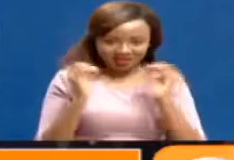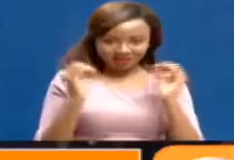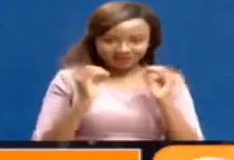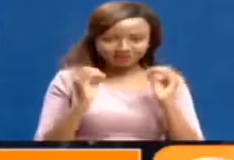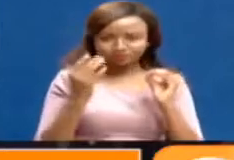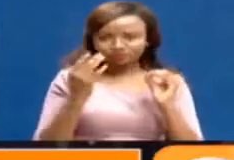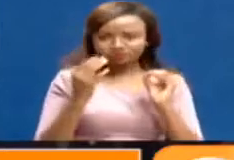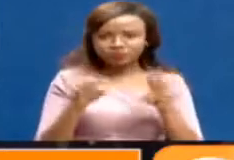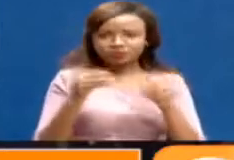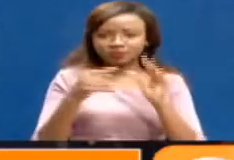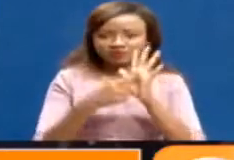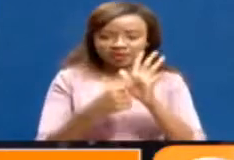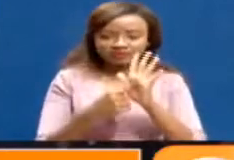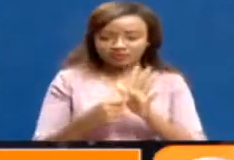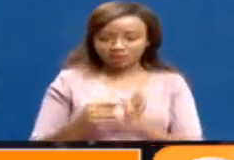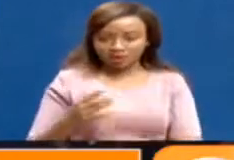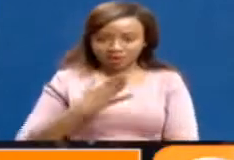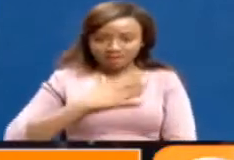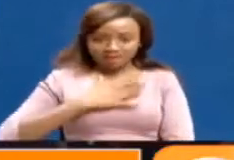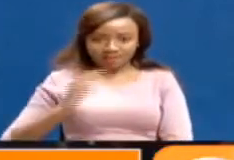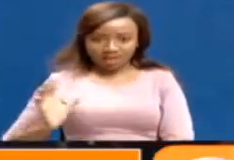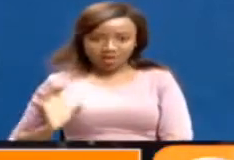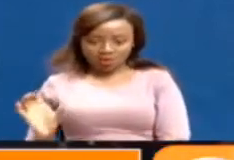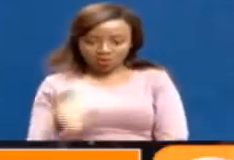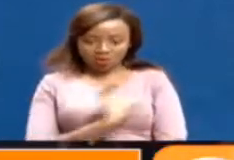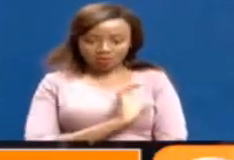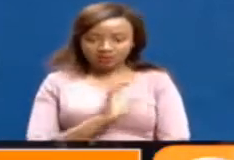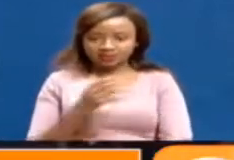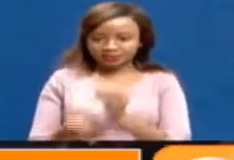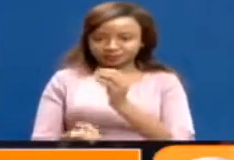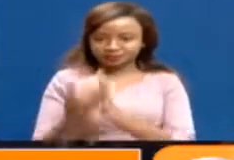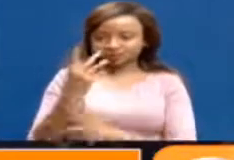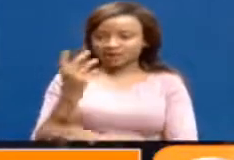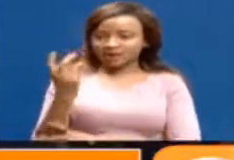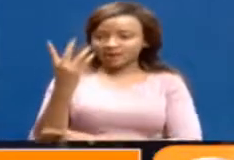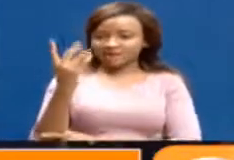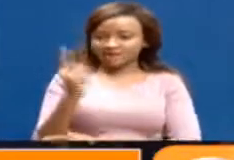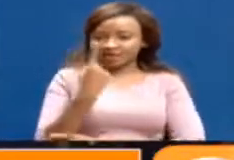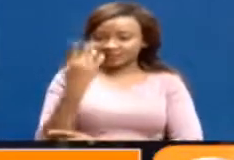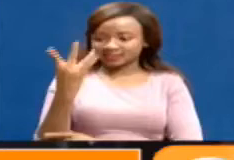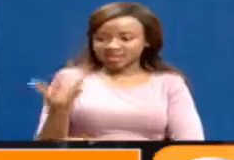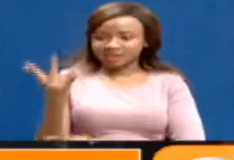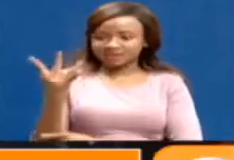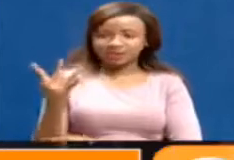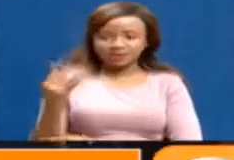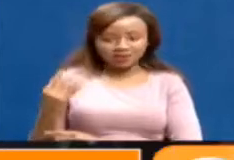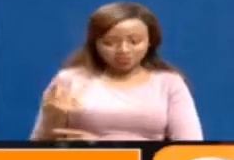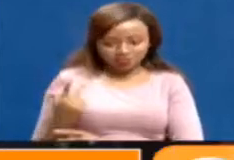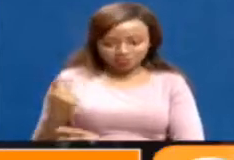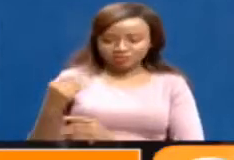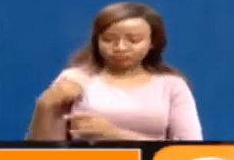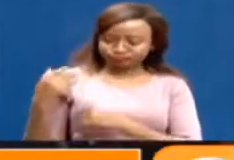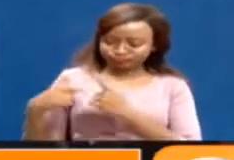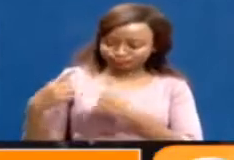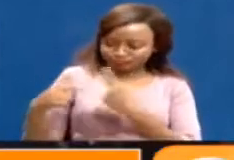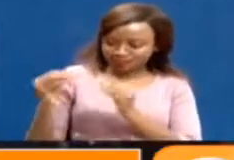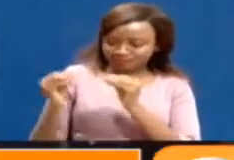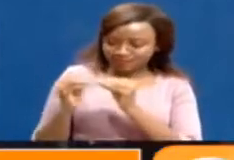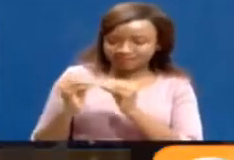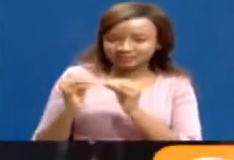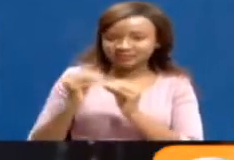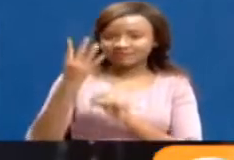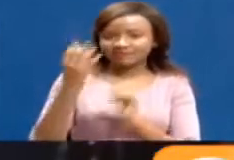give you an example. My committee, which was set up on the 1st of April, has been meeting. We've conducted 14 sittings.